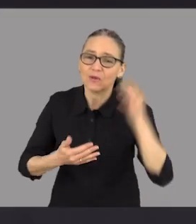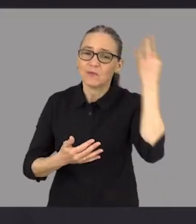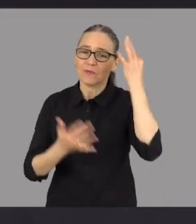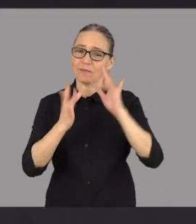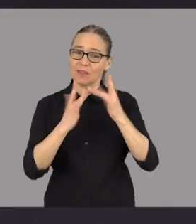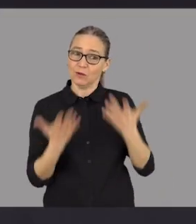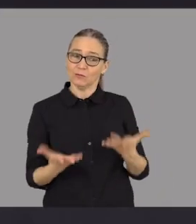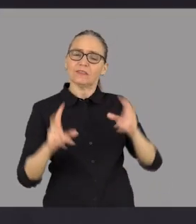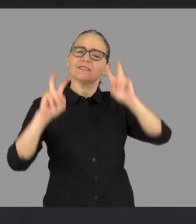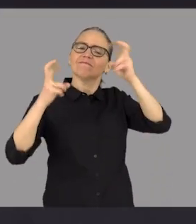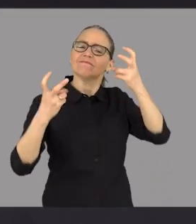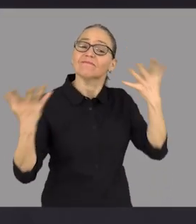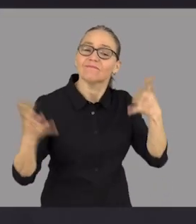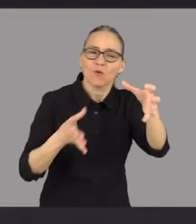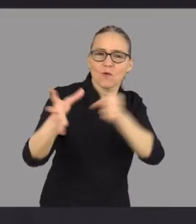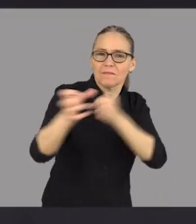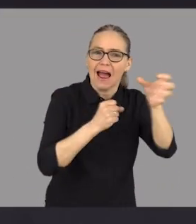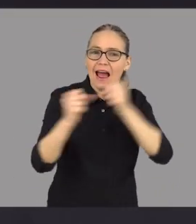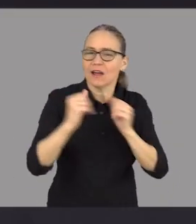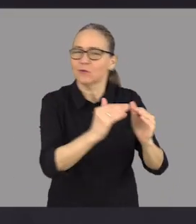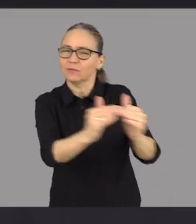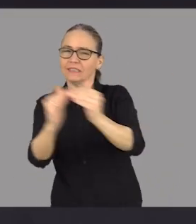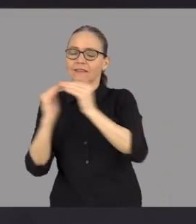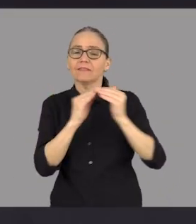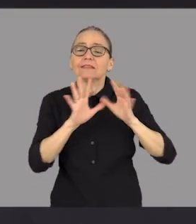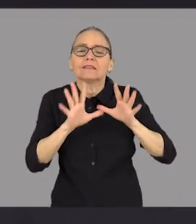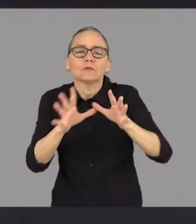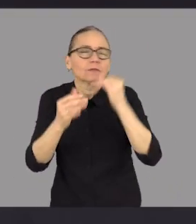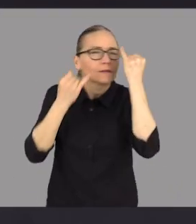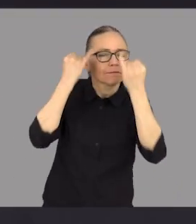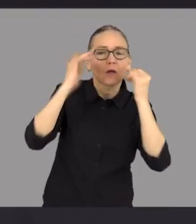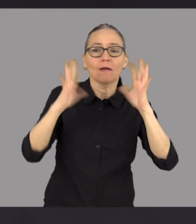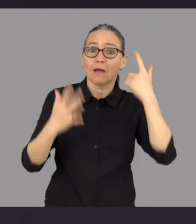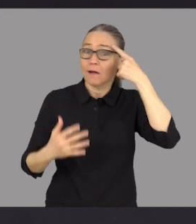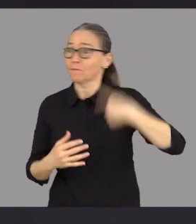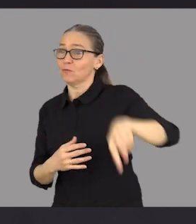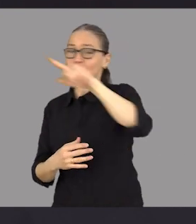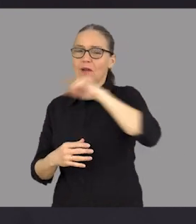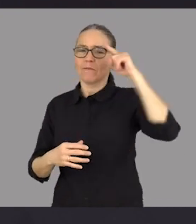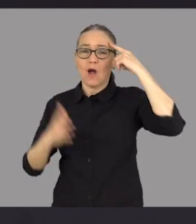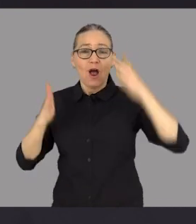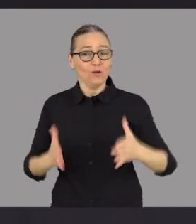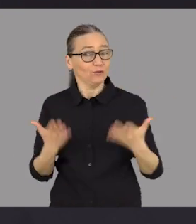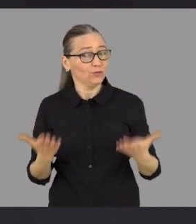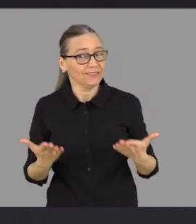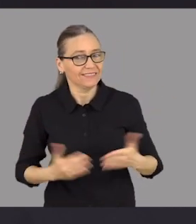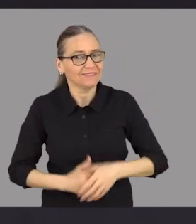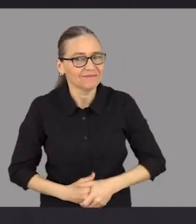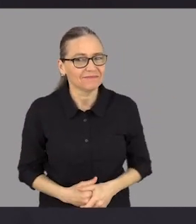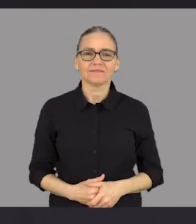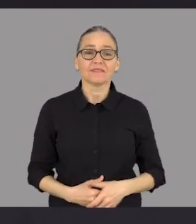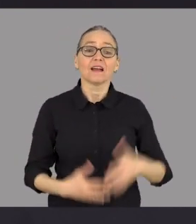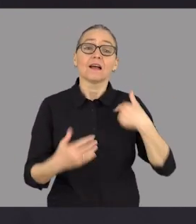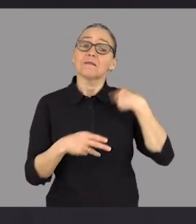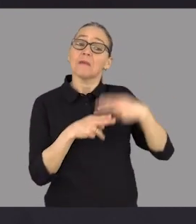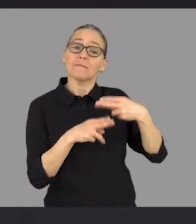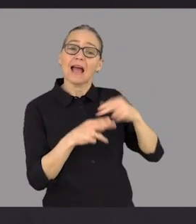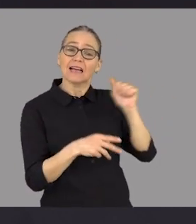Hi, everyone. Welcome to today's webinar, Inclusive Recruitment Strategies for Today's